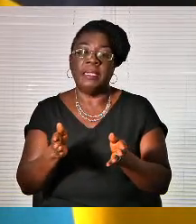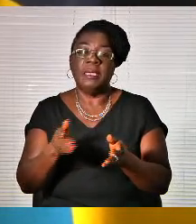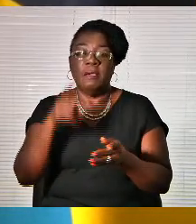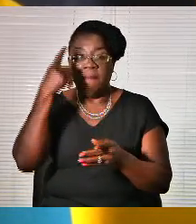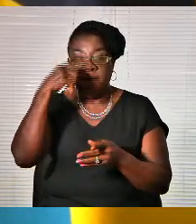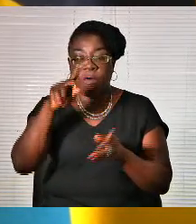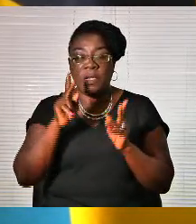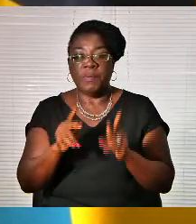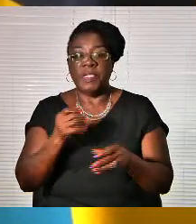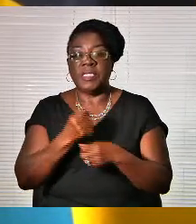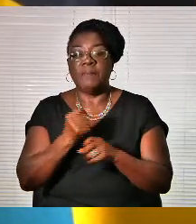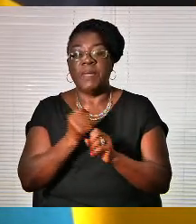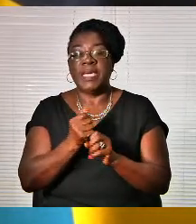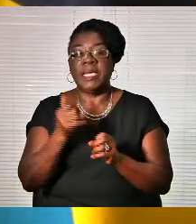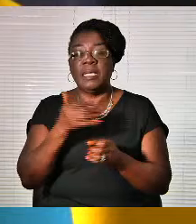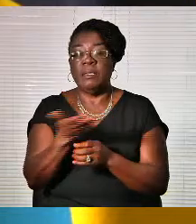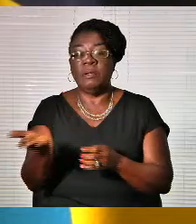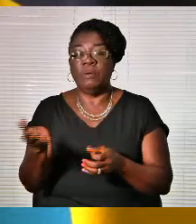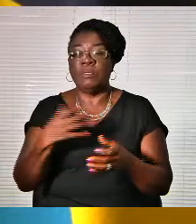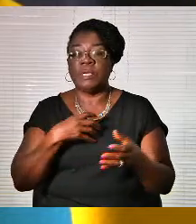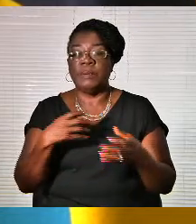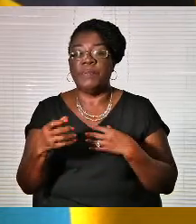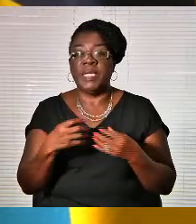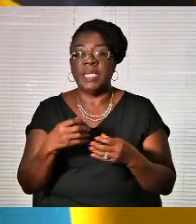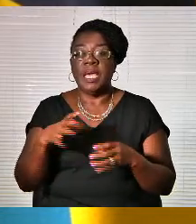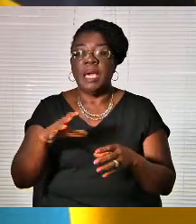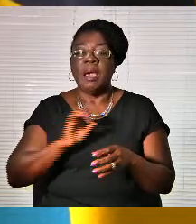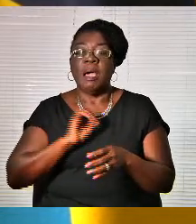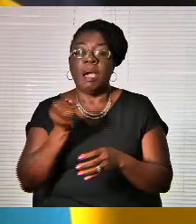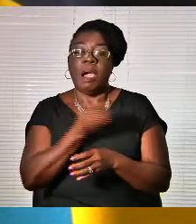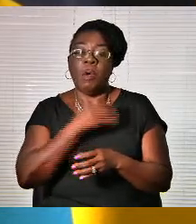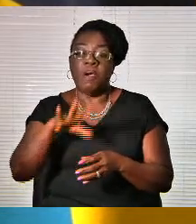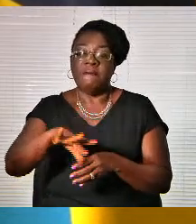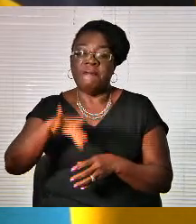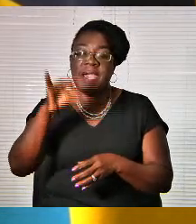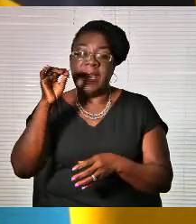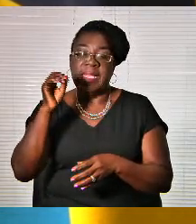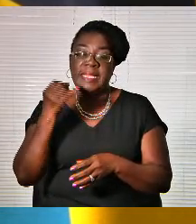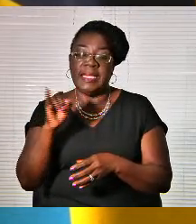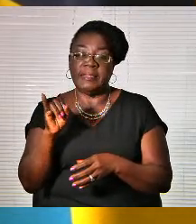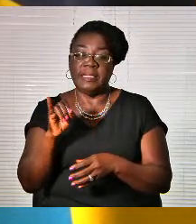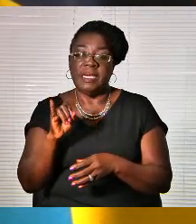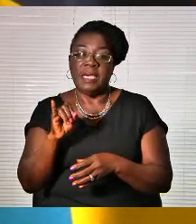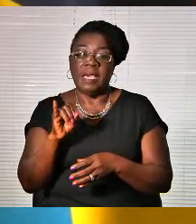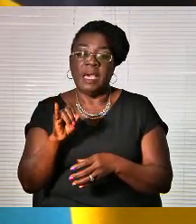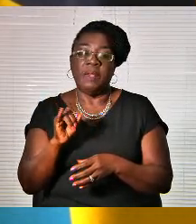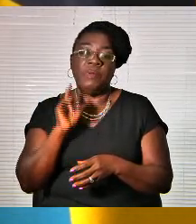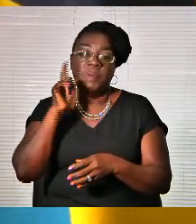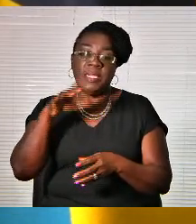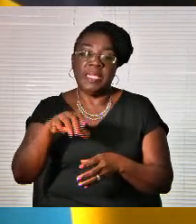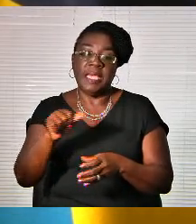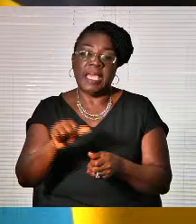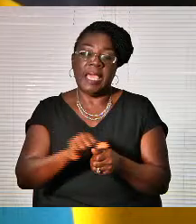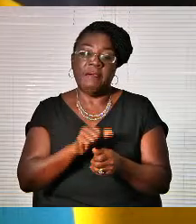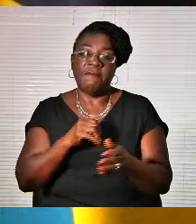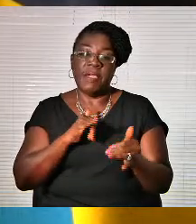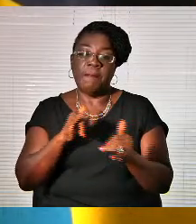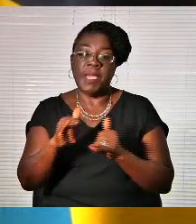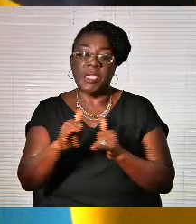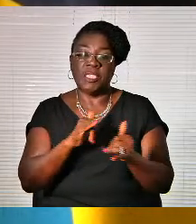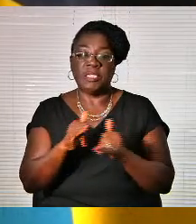complaints interviews and our findings, and be assured that we will take every measure